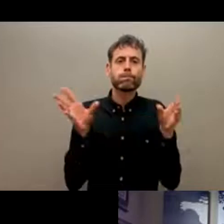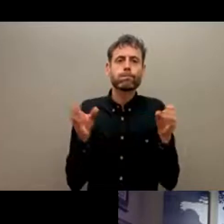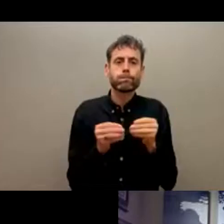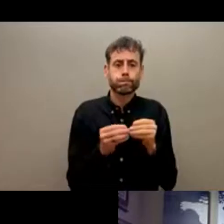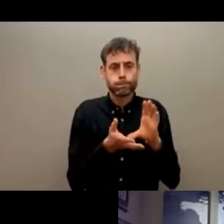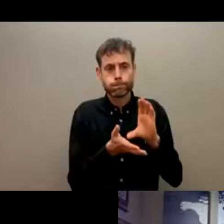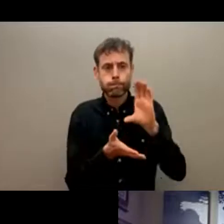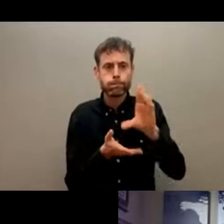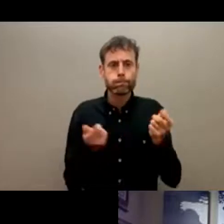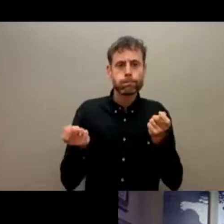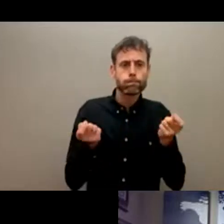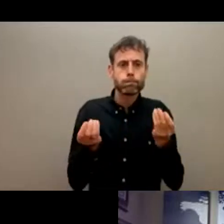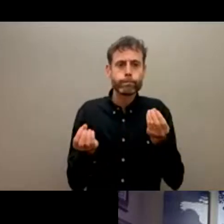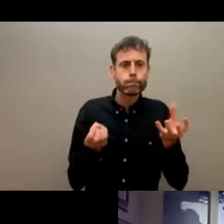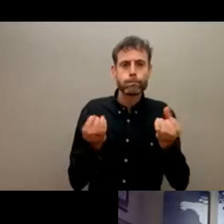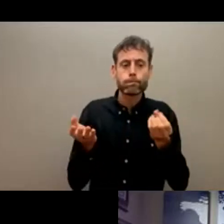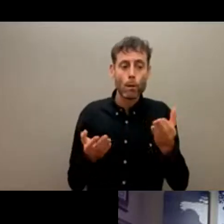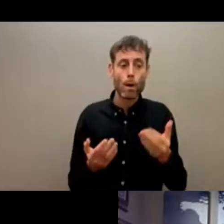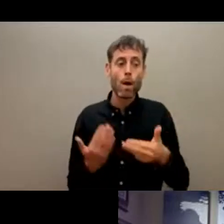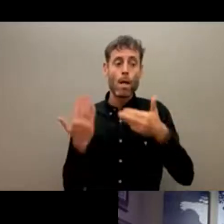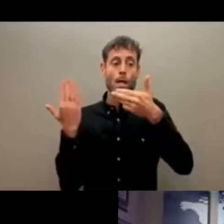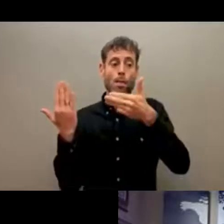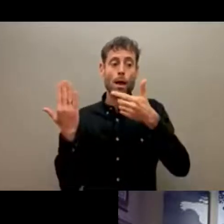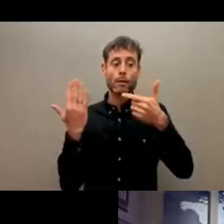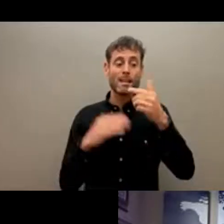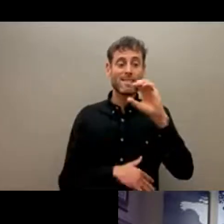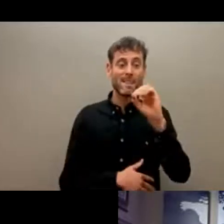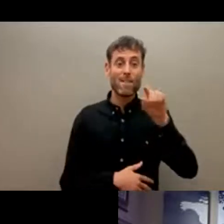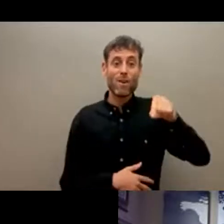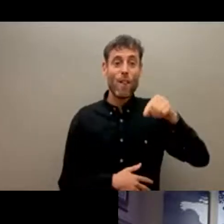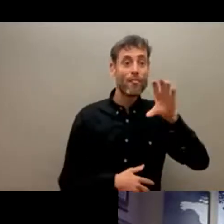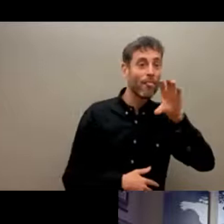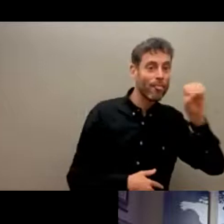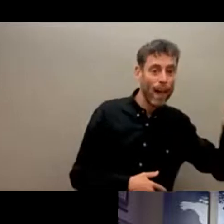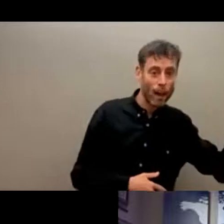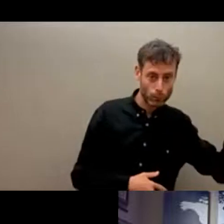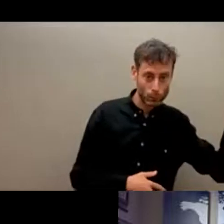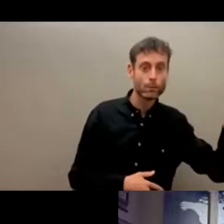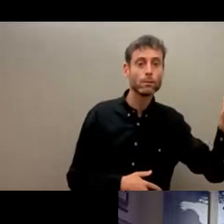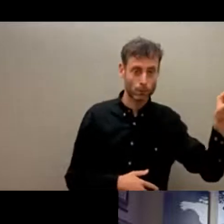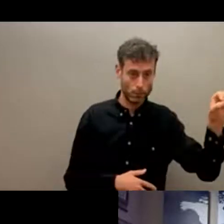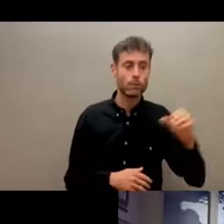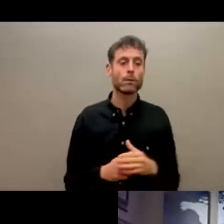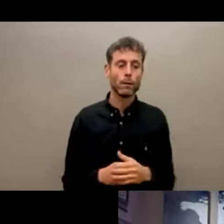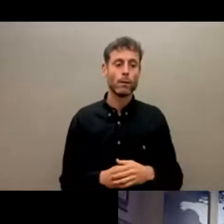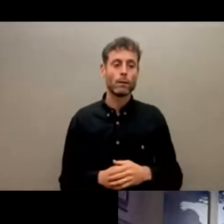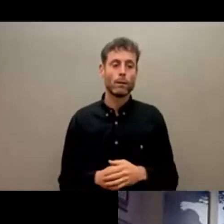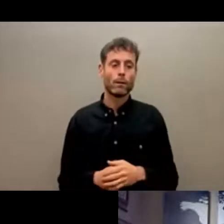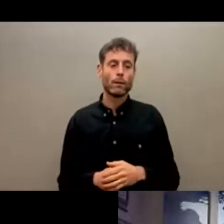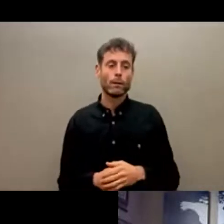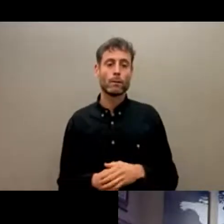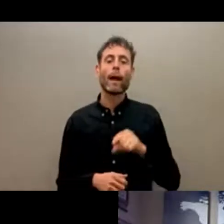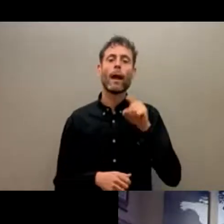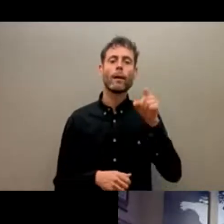to joining, Sean was the sales and marketing manager in an SME manufacturing and construction company for 9